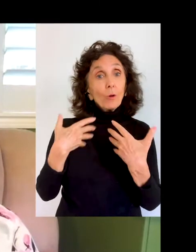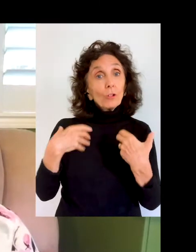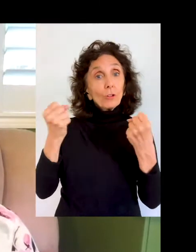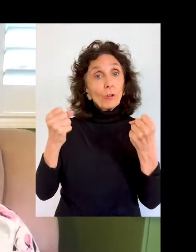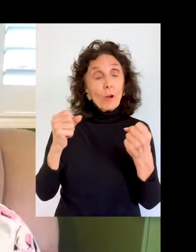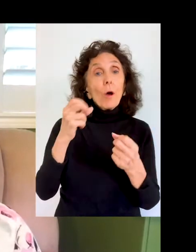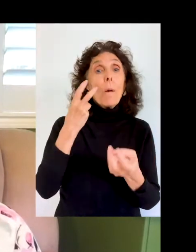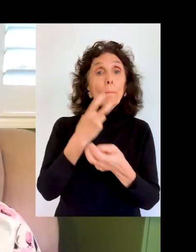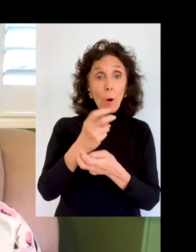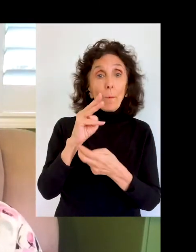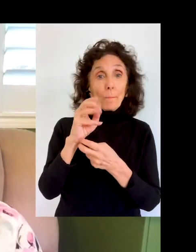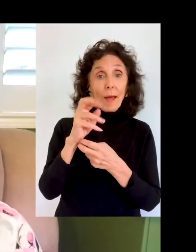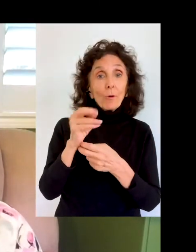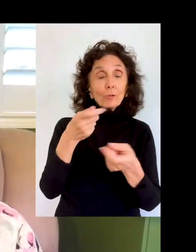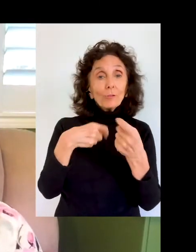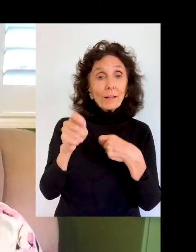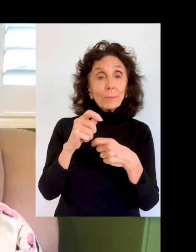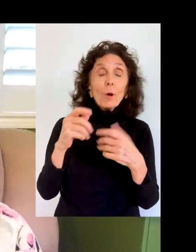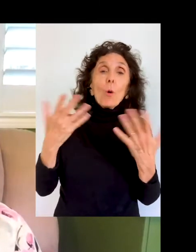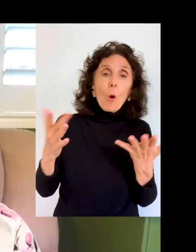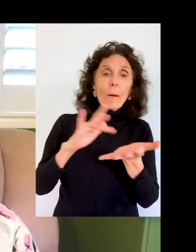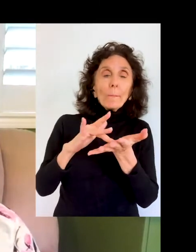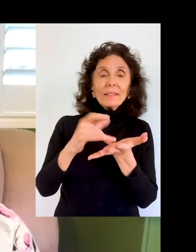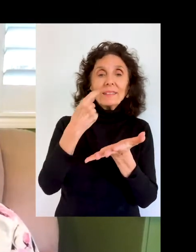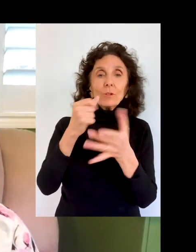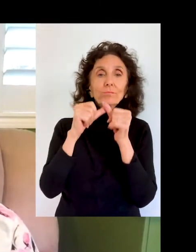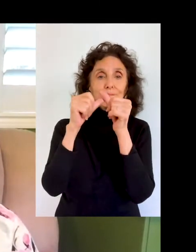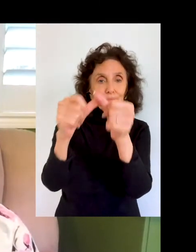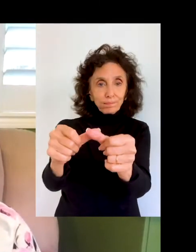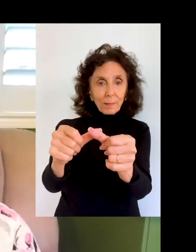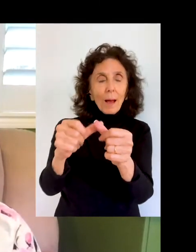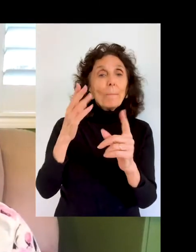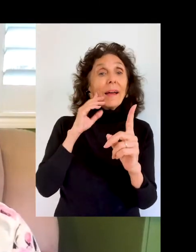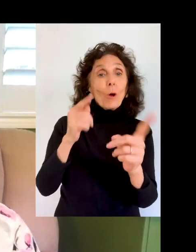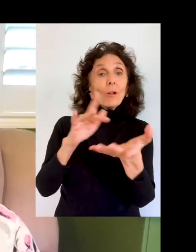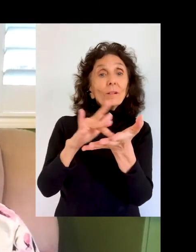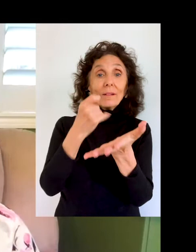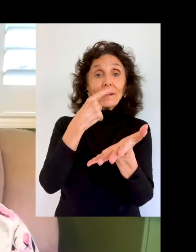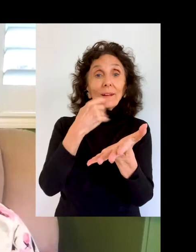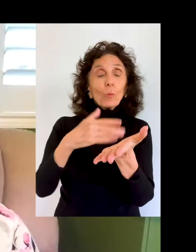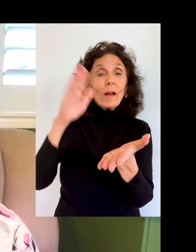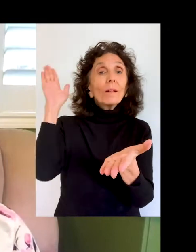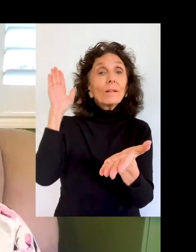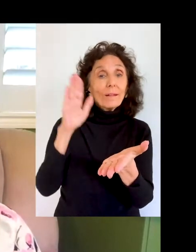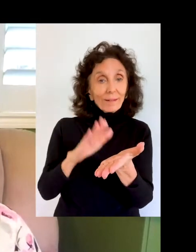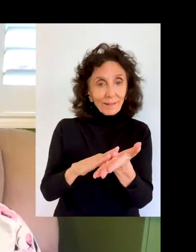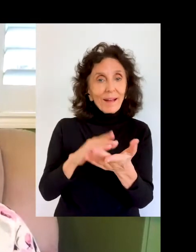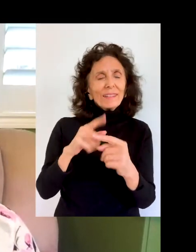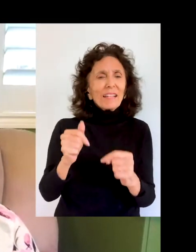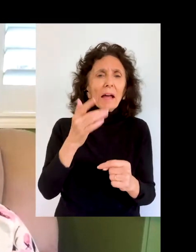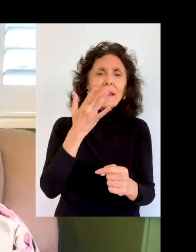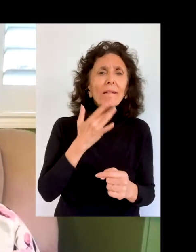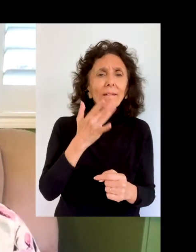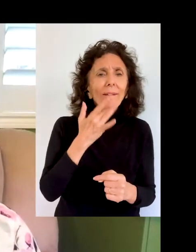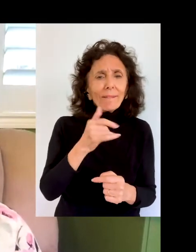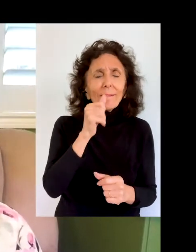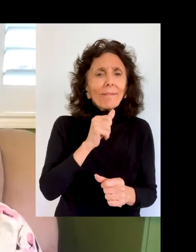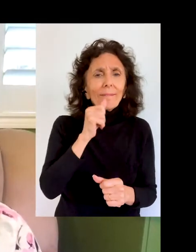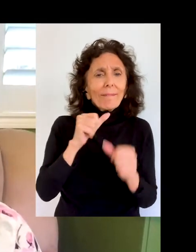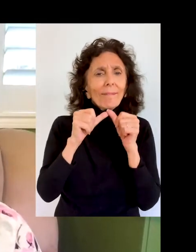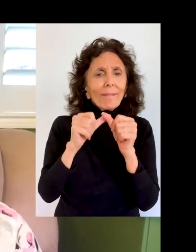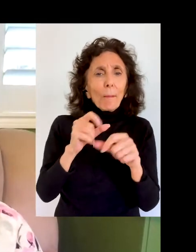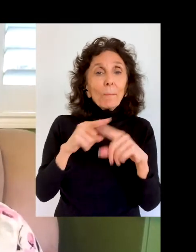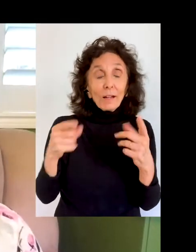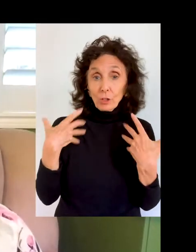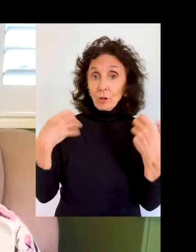over time. And my goal is to get off the medicine because I can live a normal life at a chronically low platelet count, but I will never be